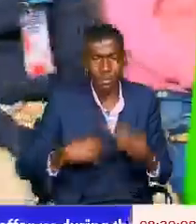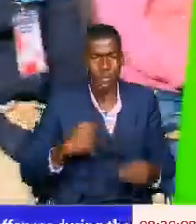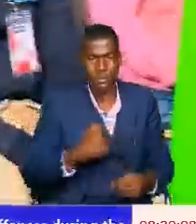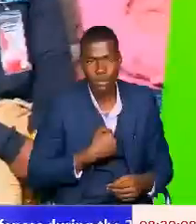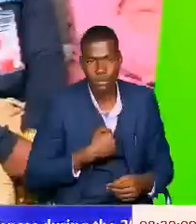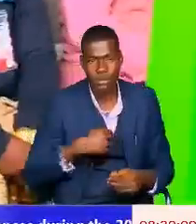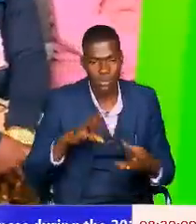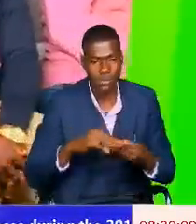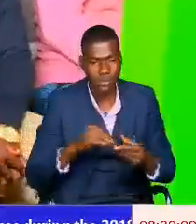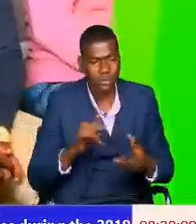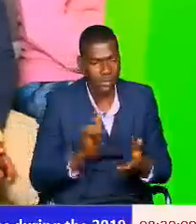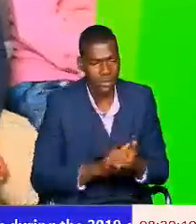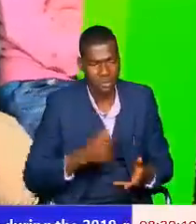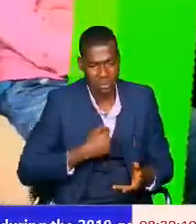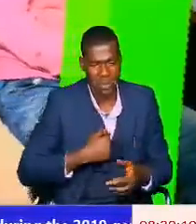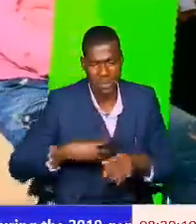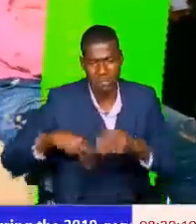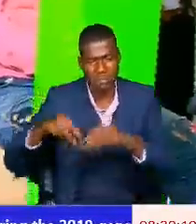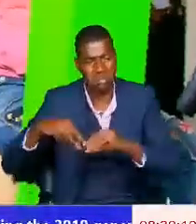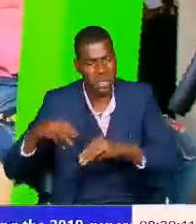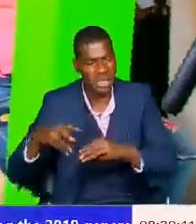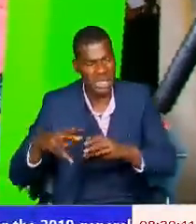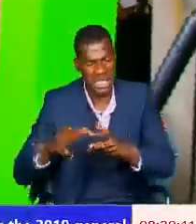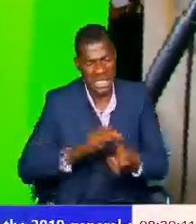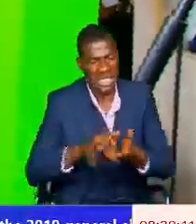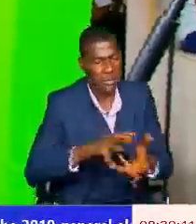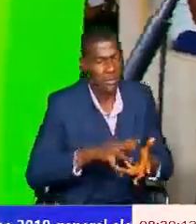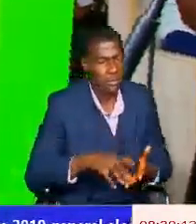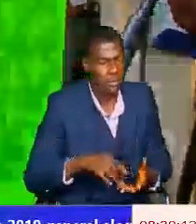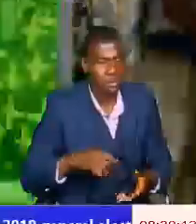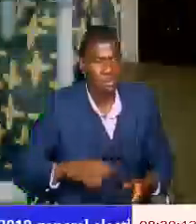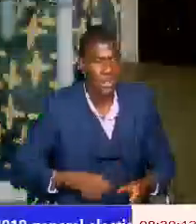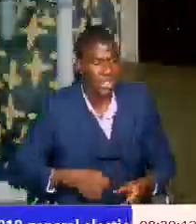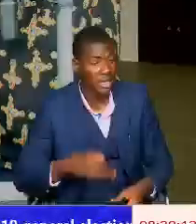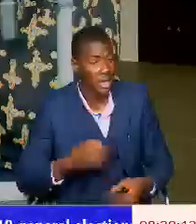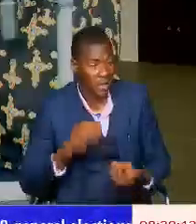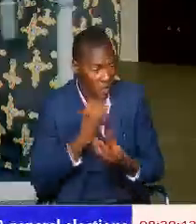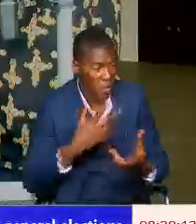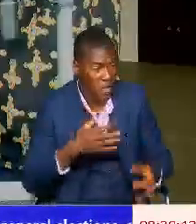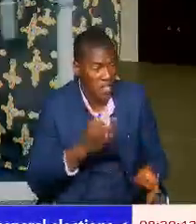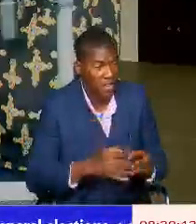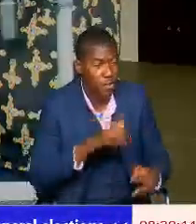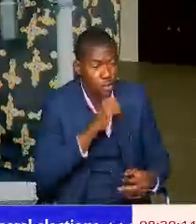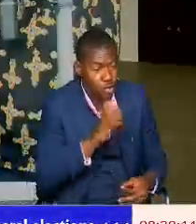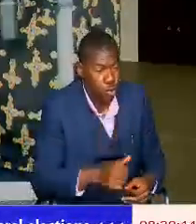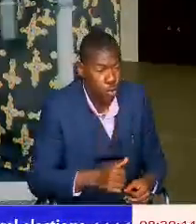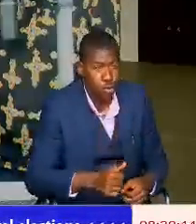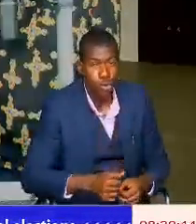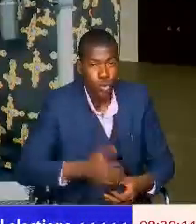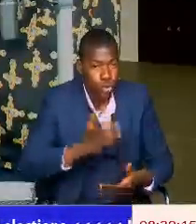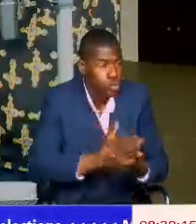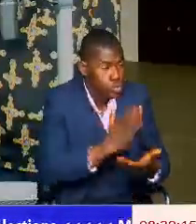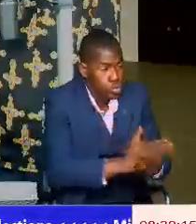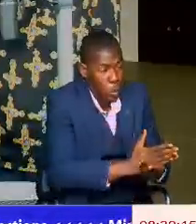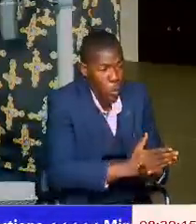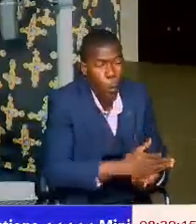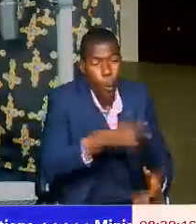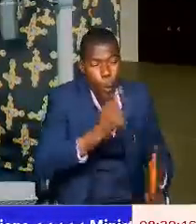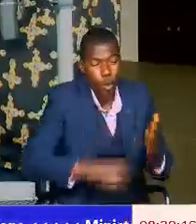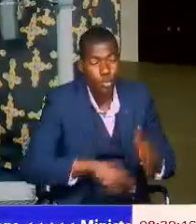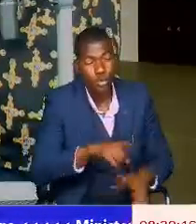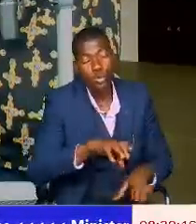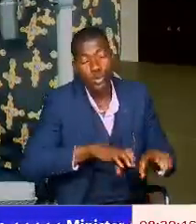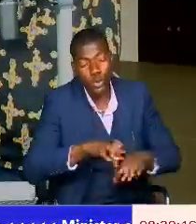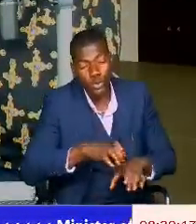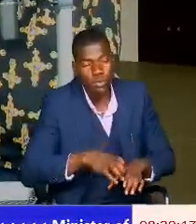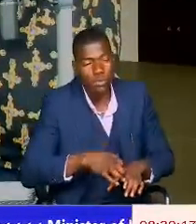never spoil market finish. If una no stop what una they do, una go die one by one. Now me they talk